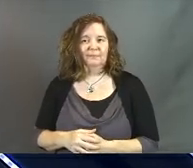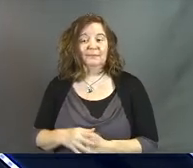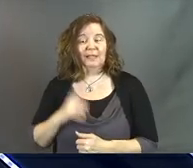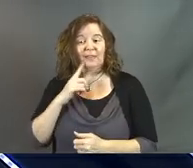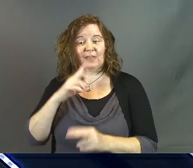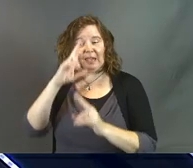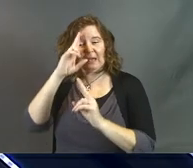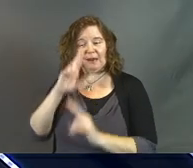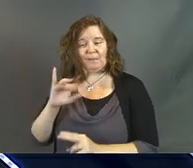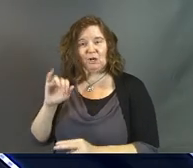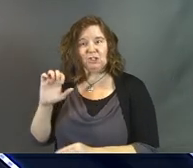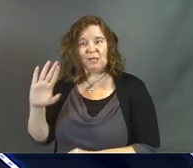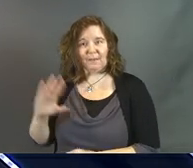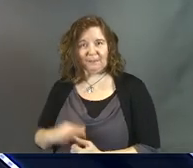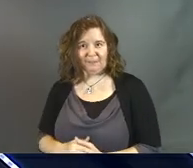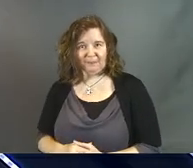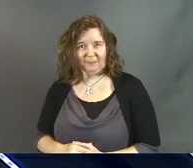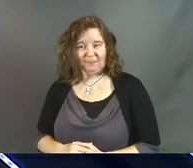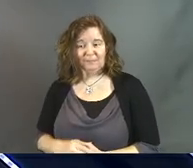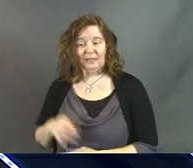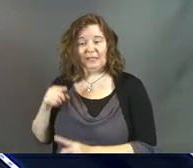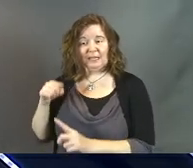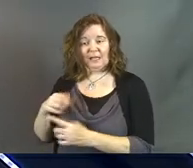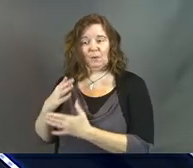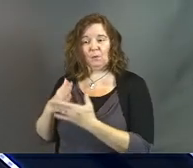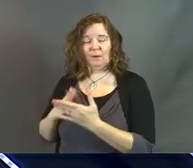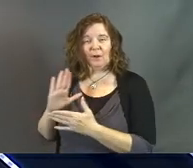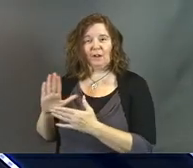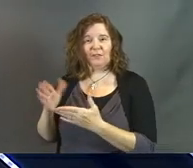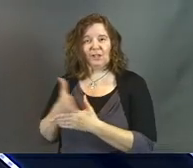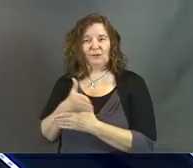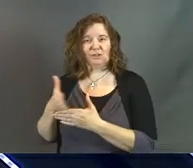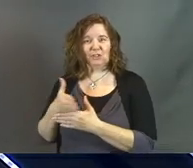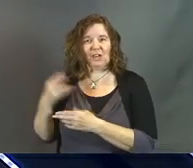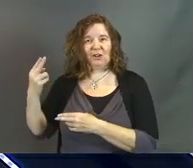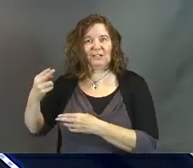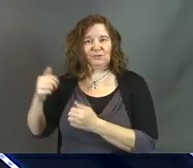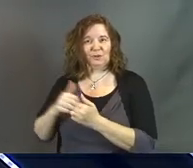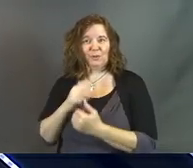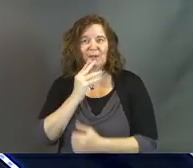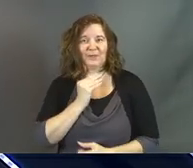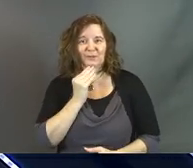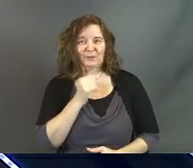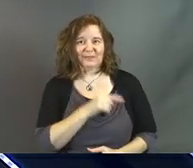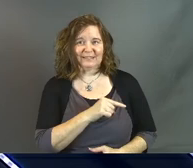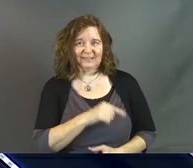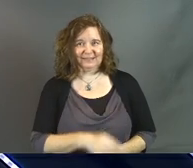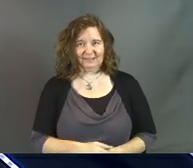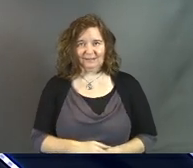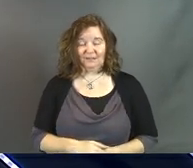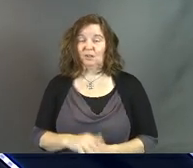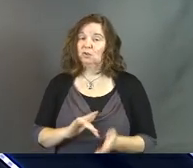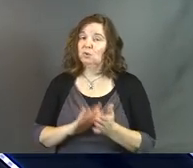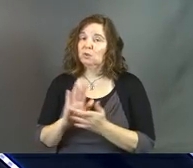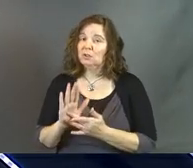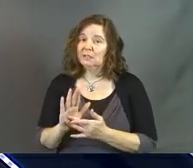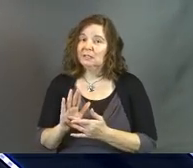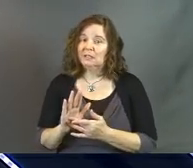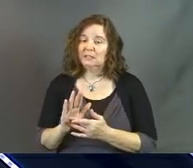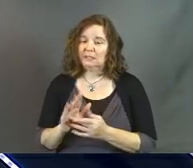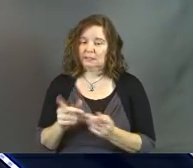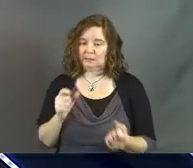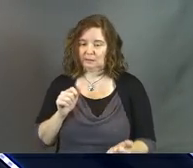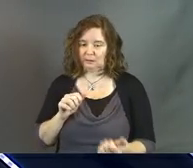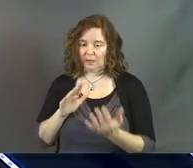They admired Jacob. He was part of their shared history with the Jews. So Jesus comes to